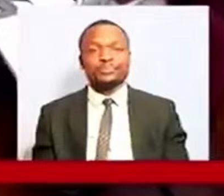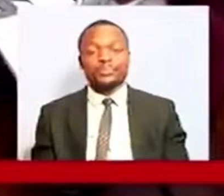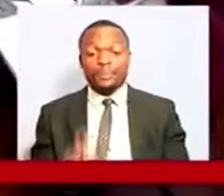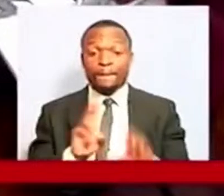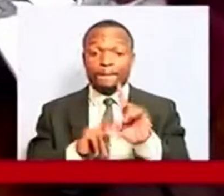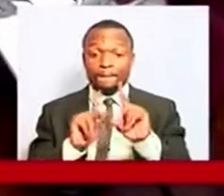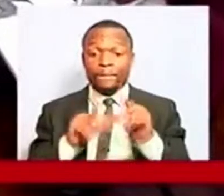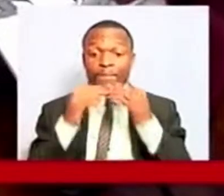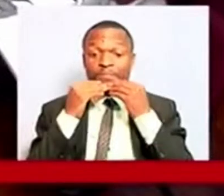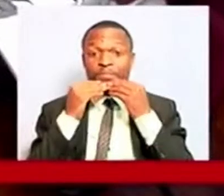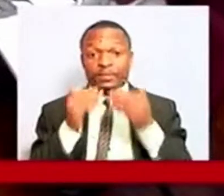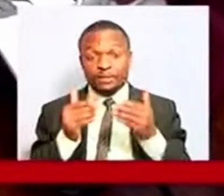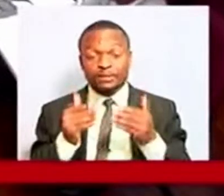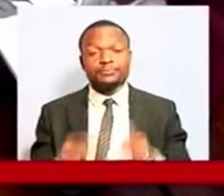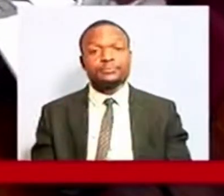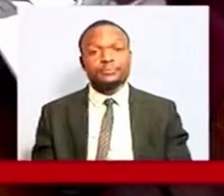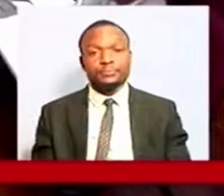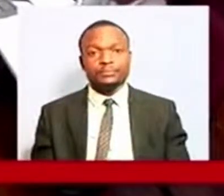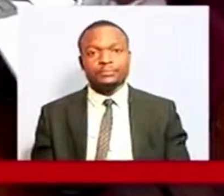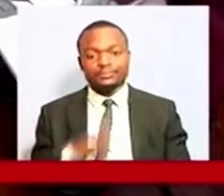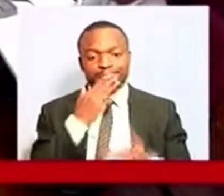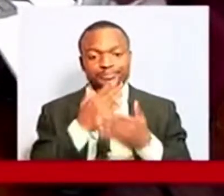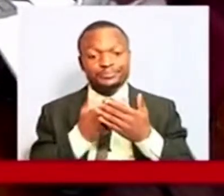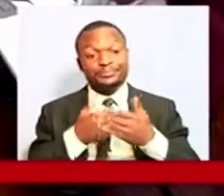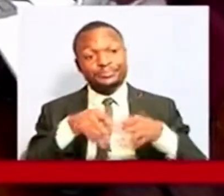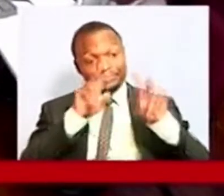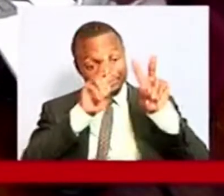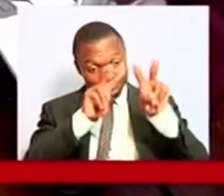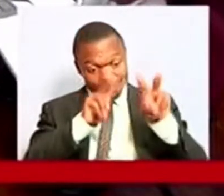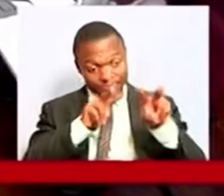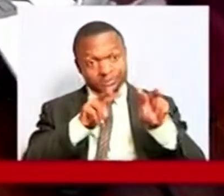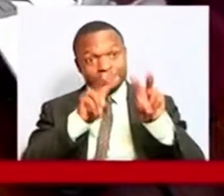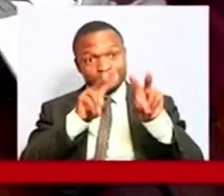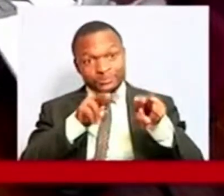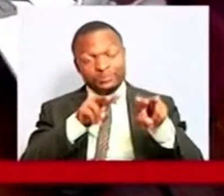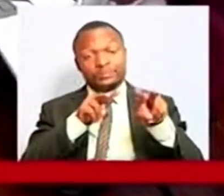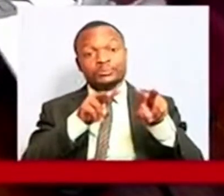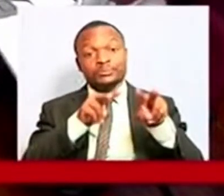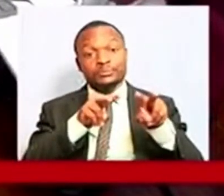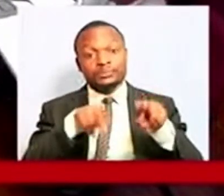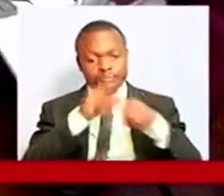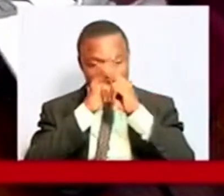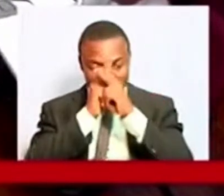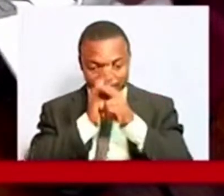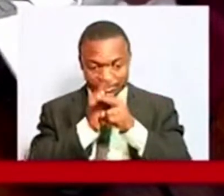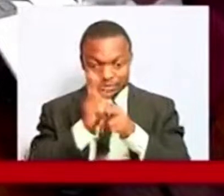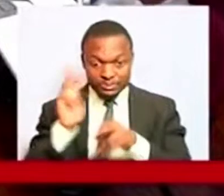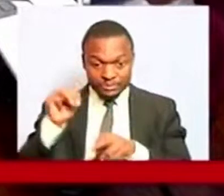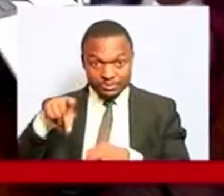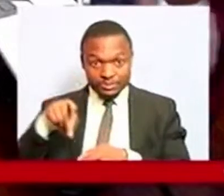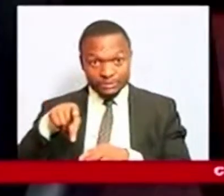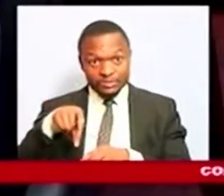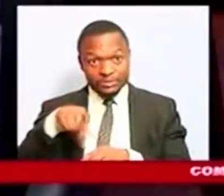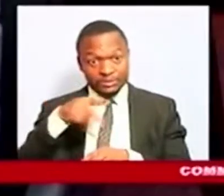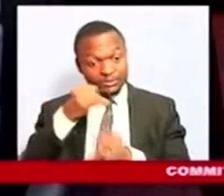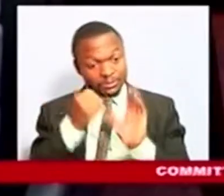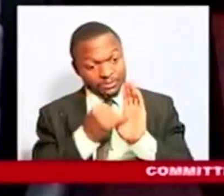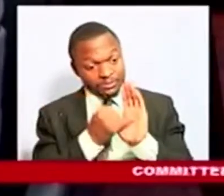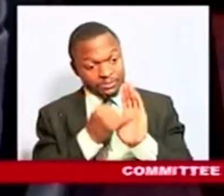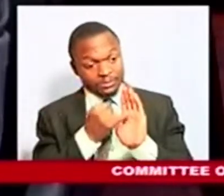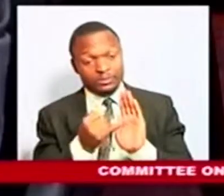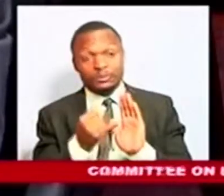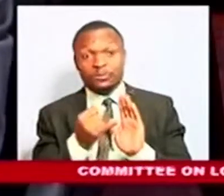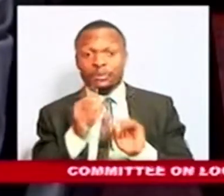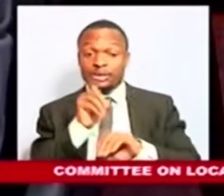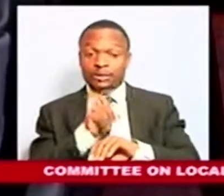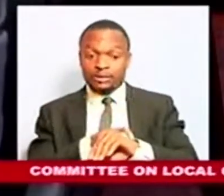Chair, thank you for the good observation which the Honorable MP has observed. Chair, we also, the